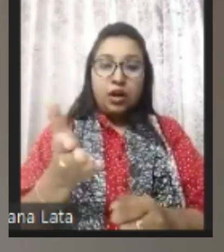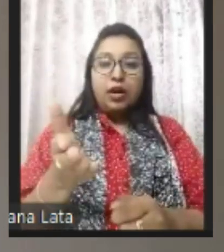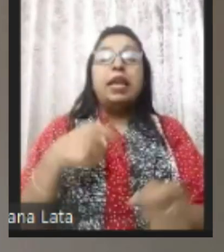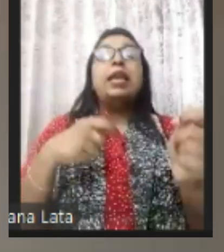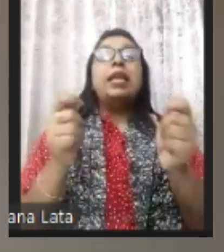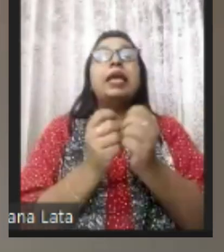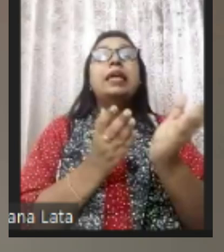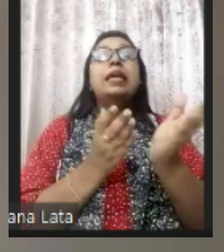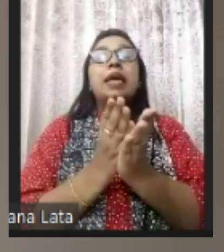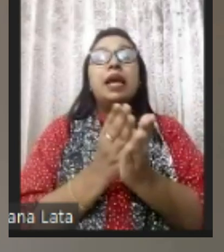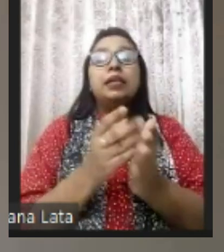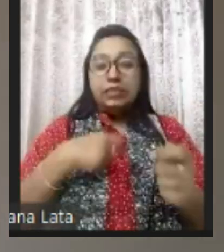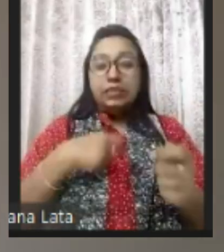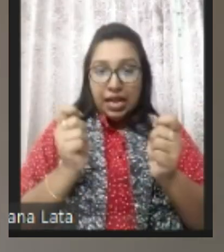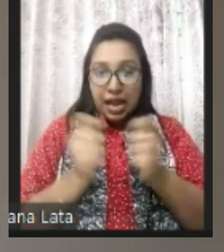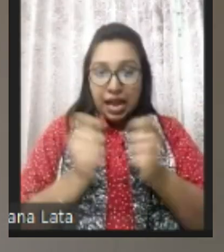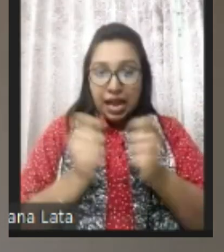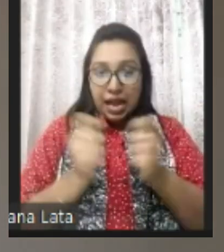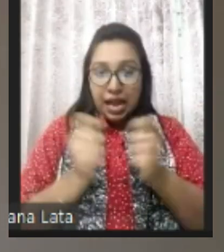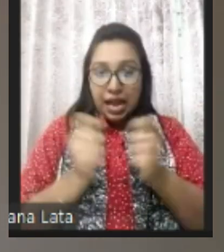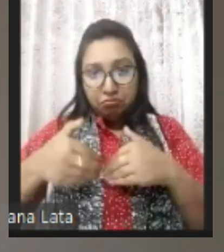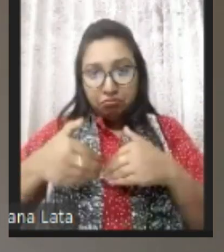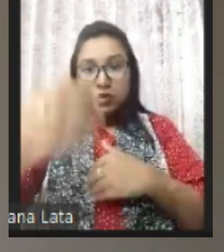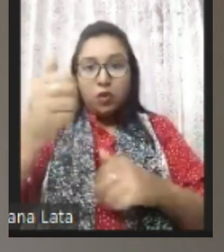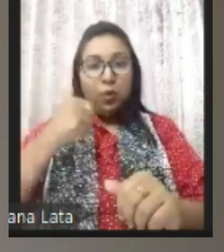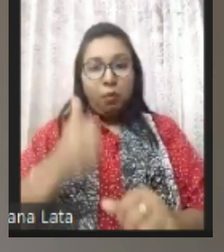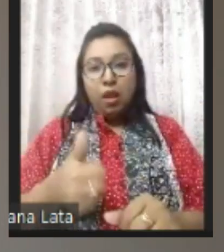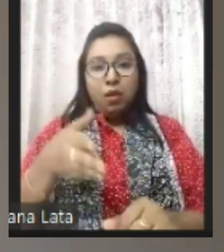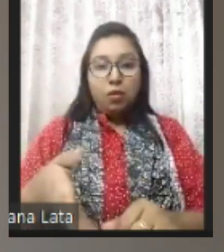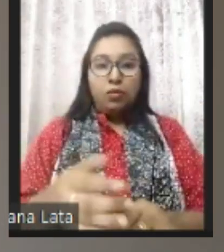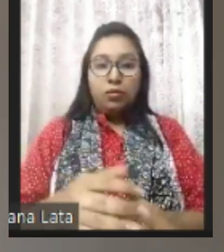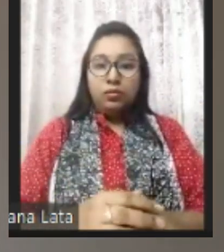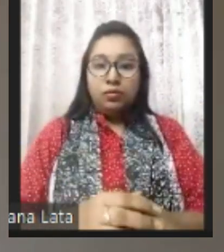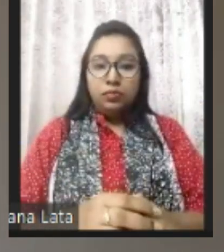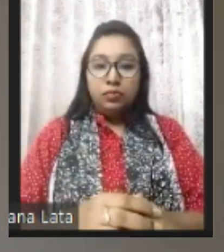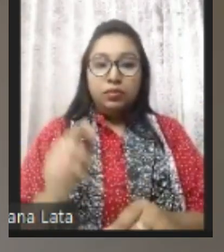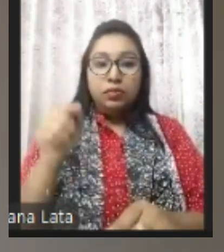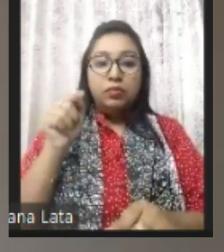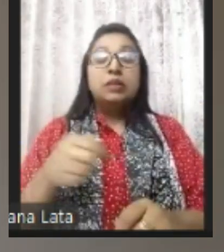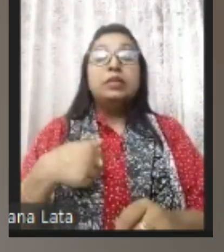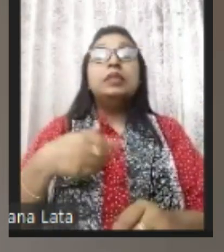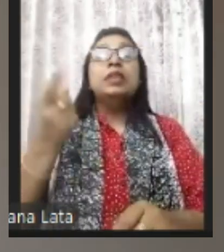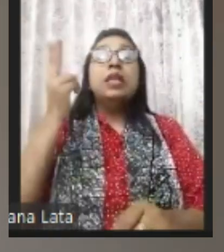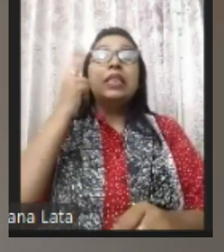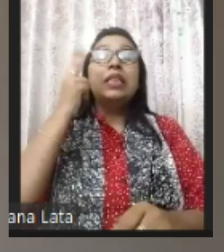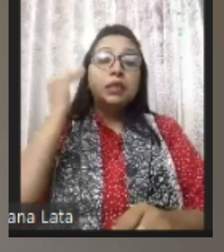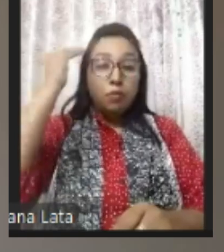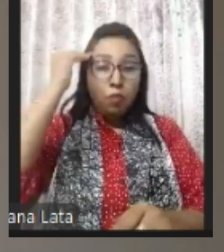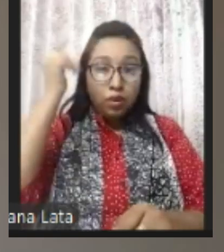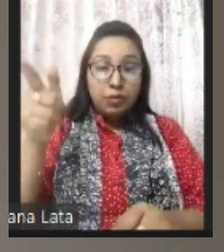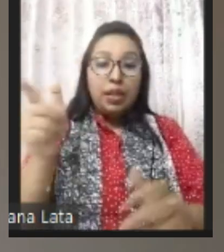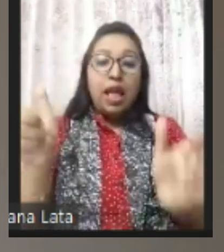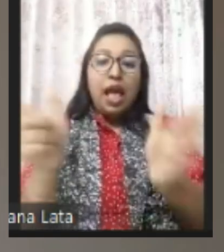months agreed to adopt the Marrakesh Treaty. And so we